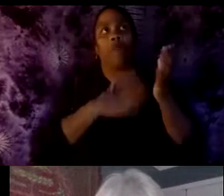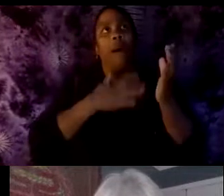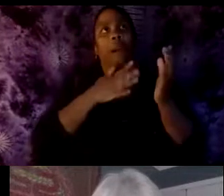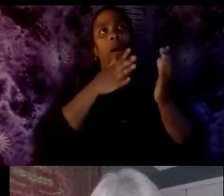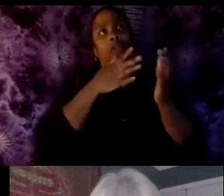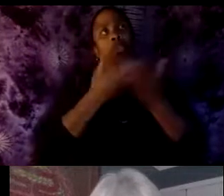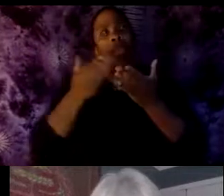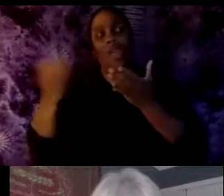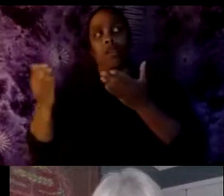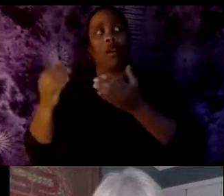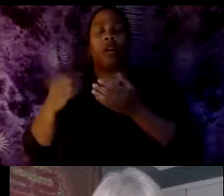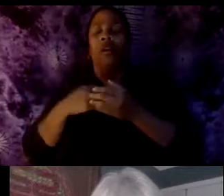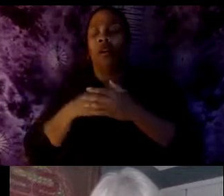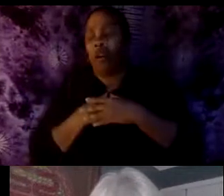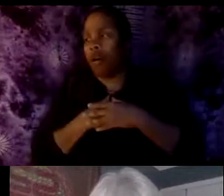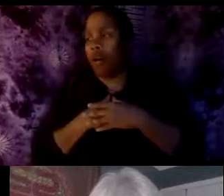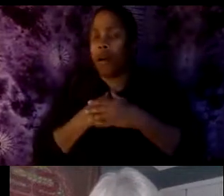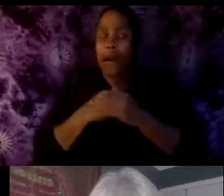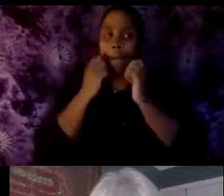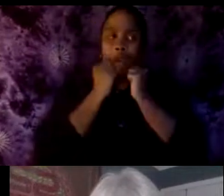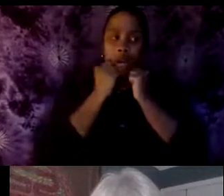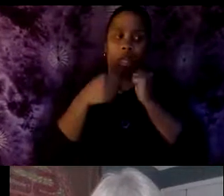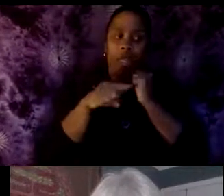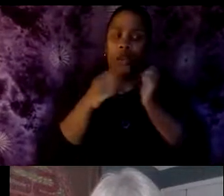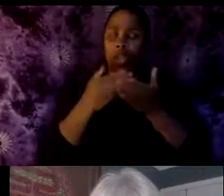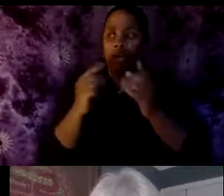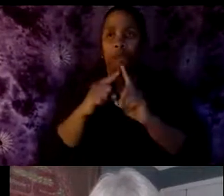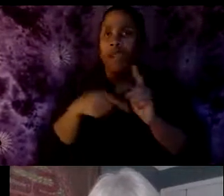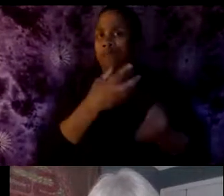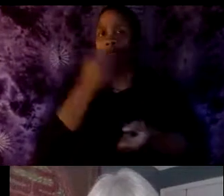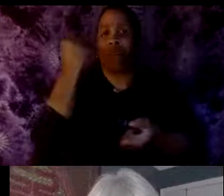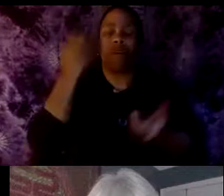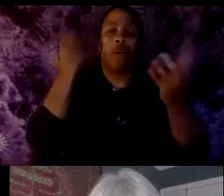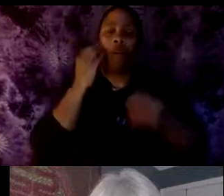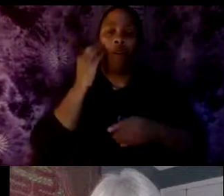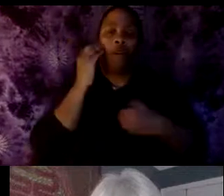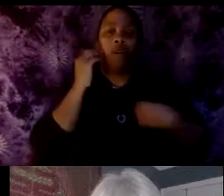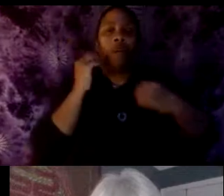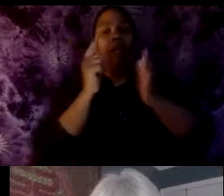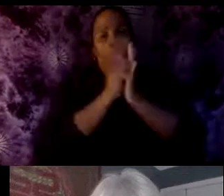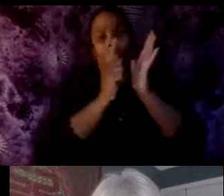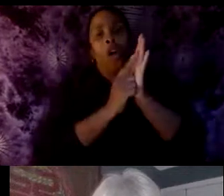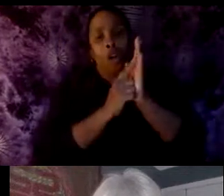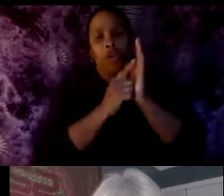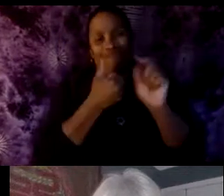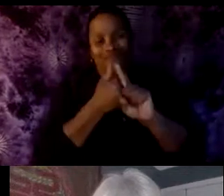wedding ring, you name it, my boots. Yeah, I guess attorneys are expensive. I just encourage you to not